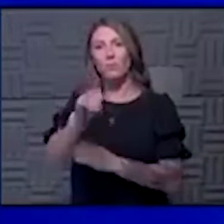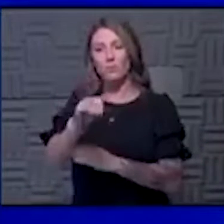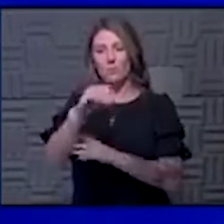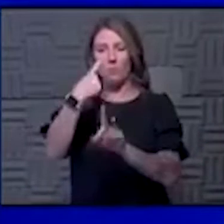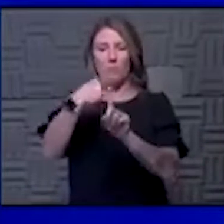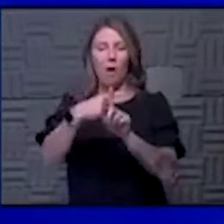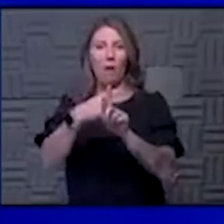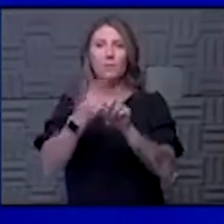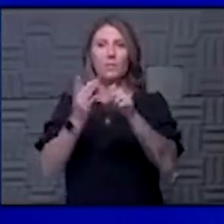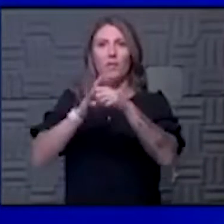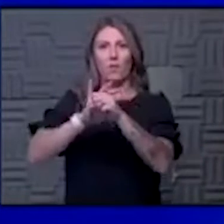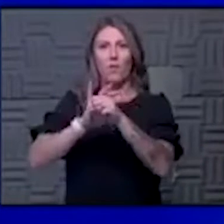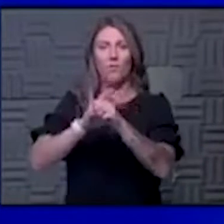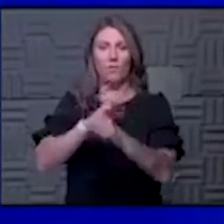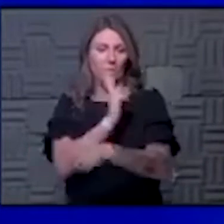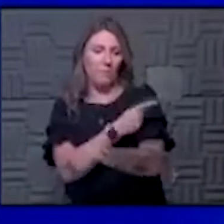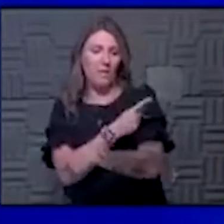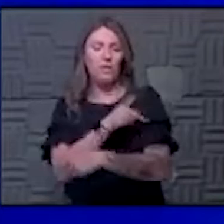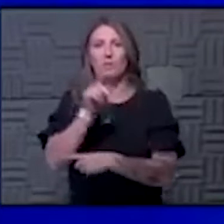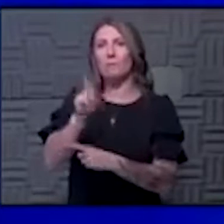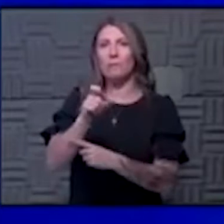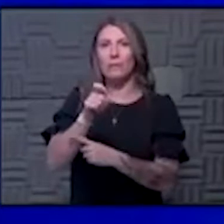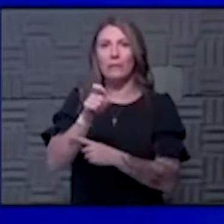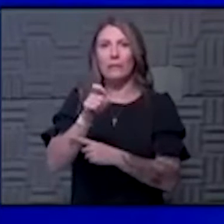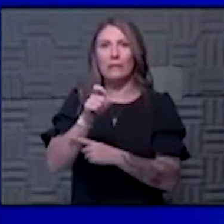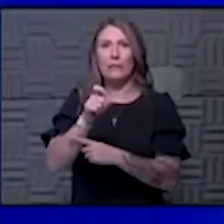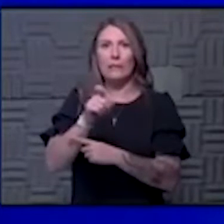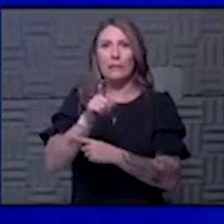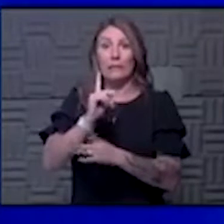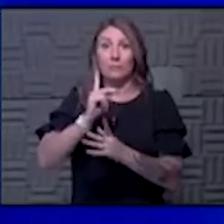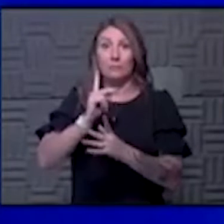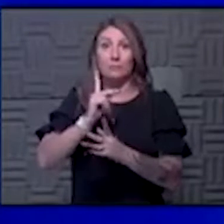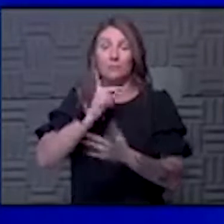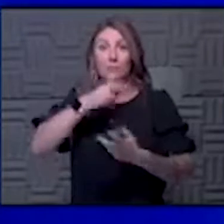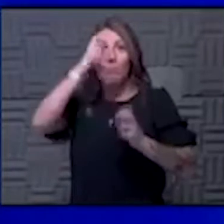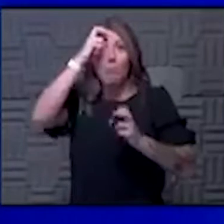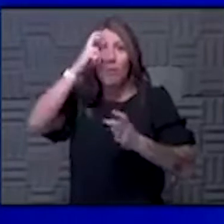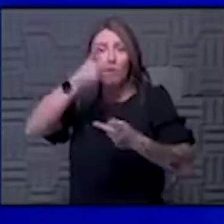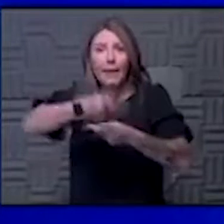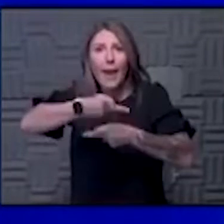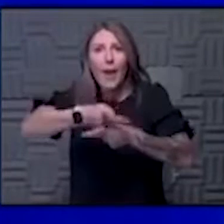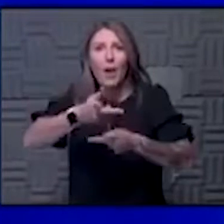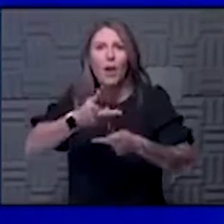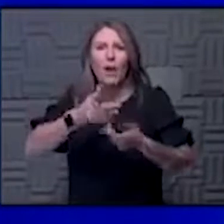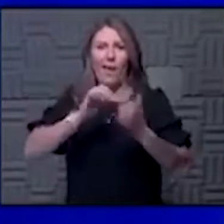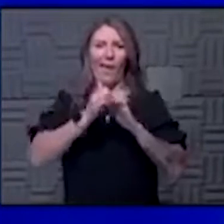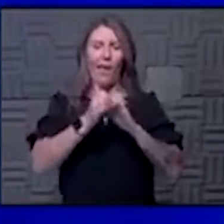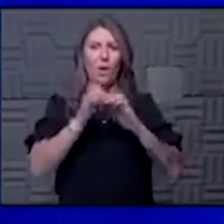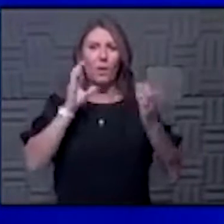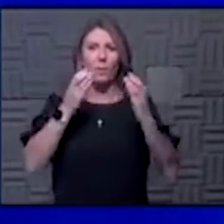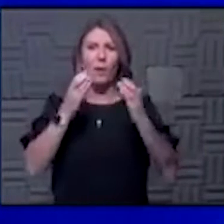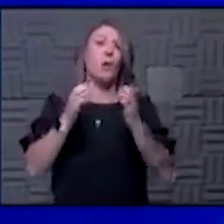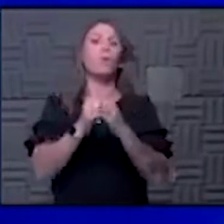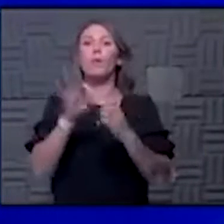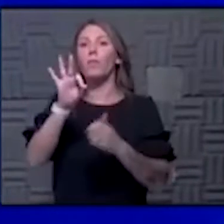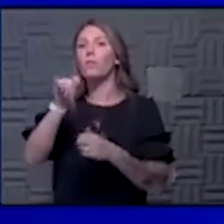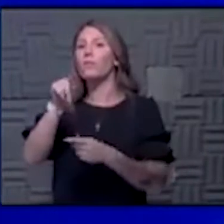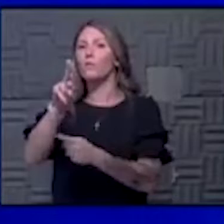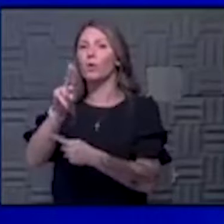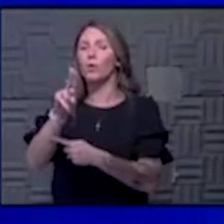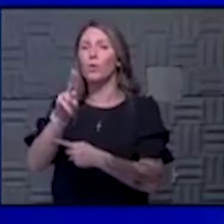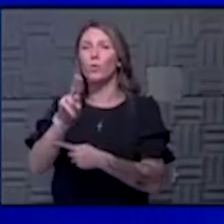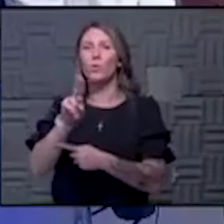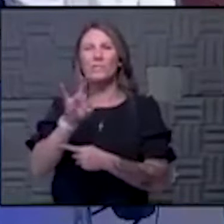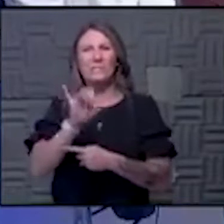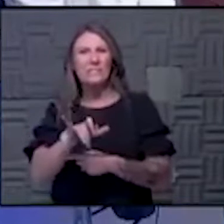positive COVID patients will need critical care. If that's true, how does that compare with influenza patients? So is it critical care or